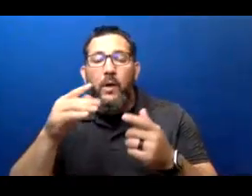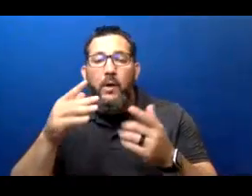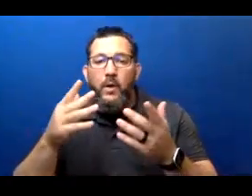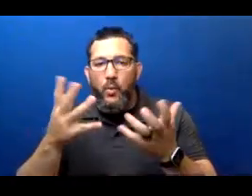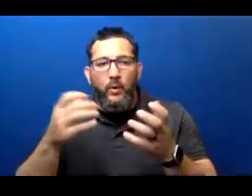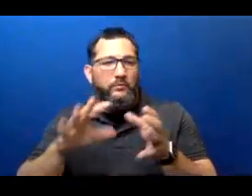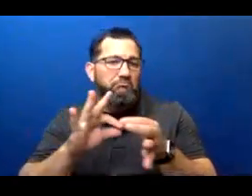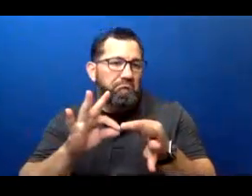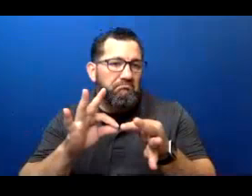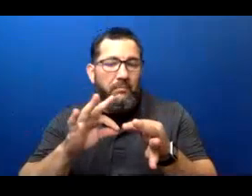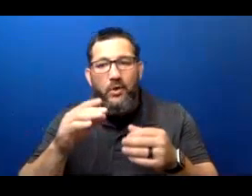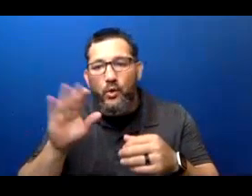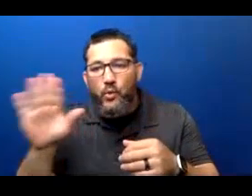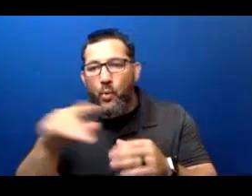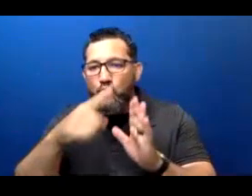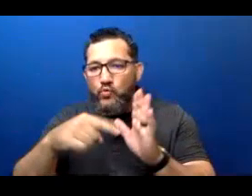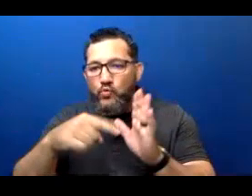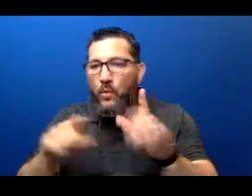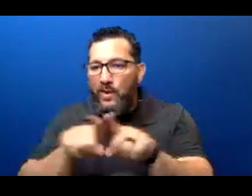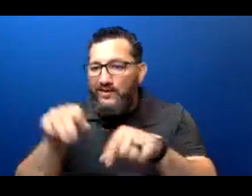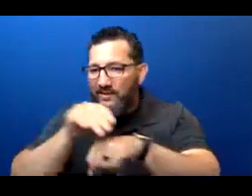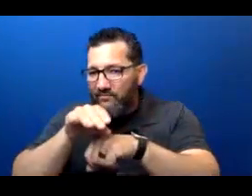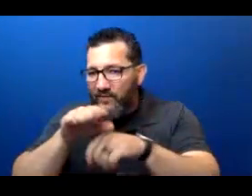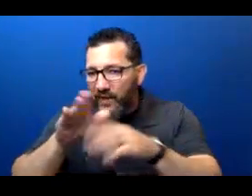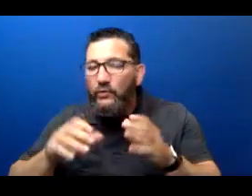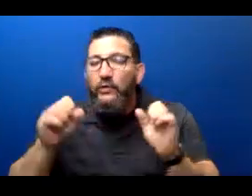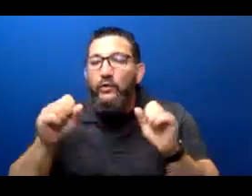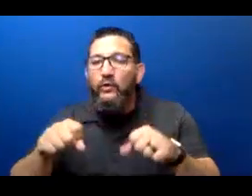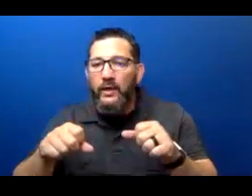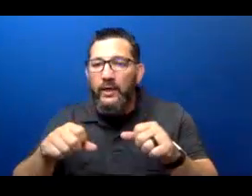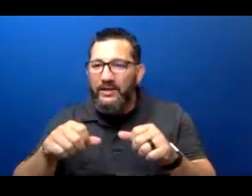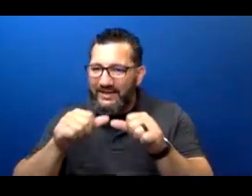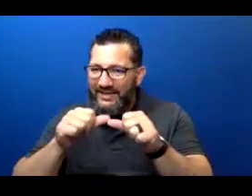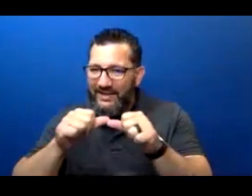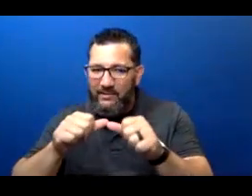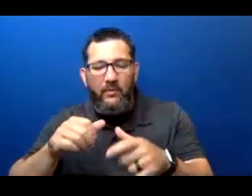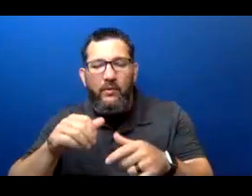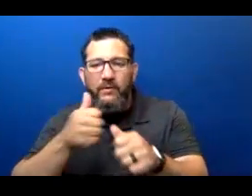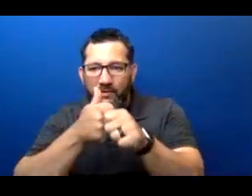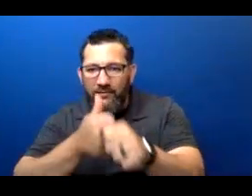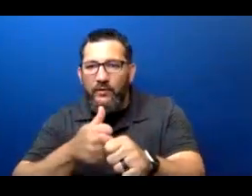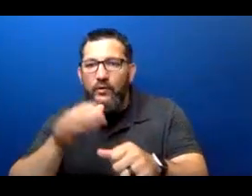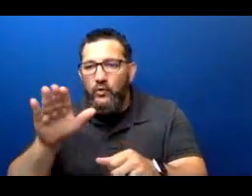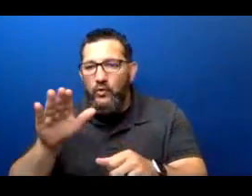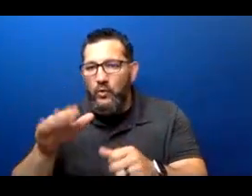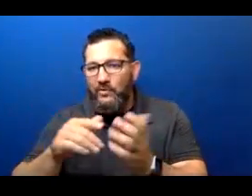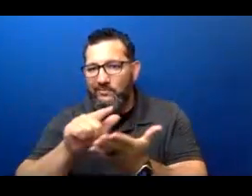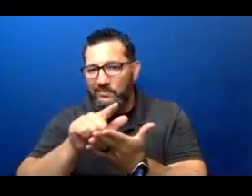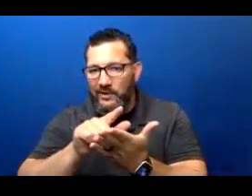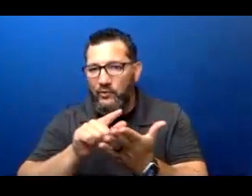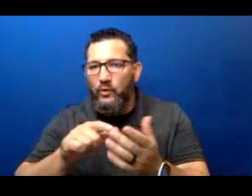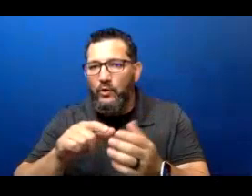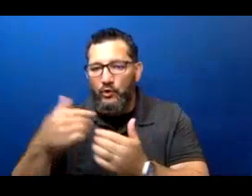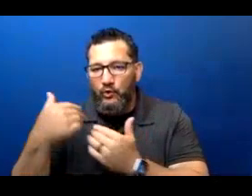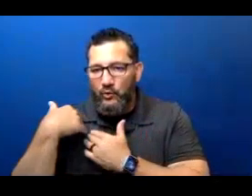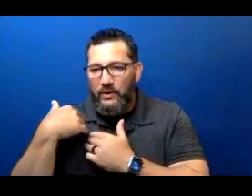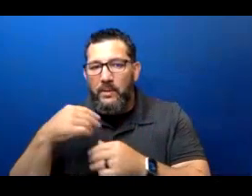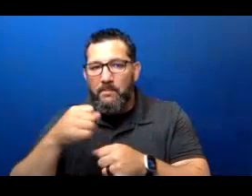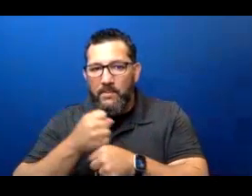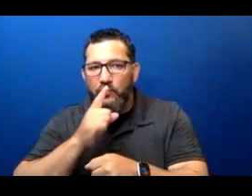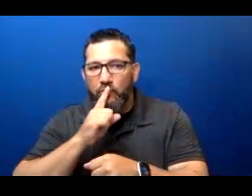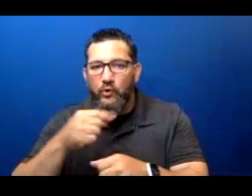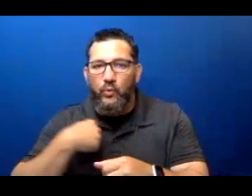basically carry out your statutory duty to review the manner in which the office uses our appropriated funds so that we are